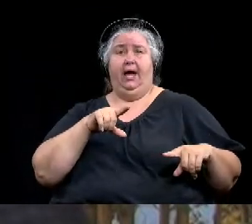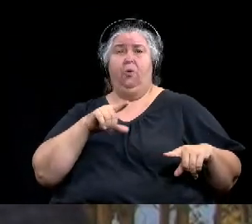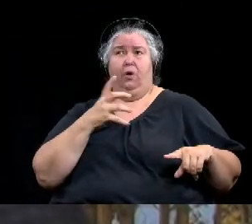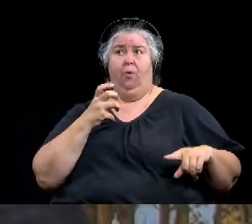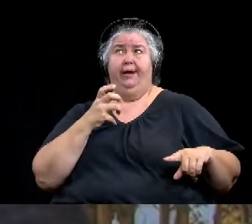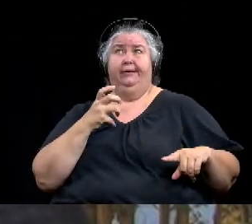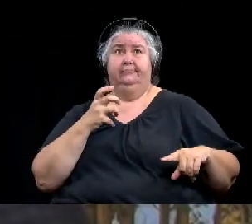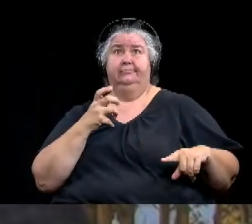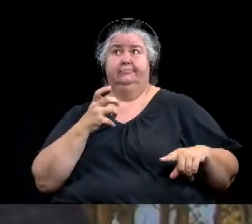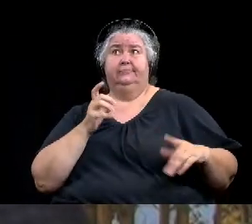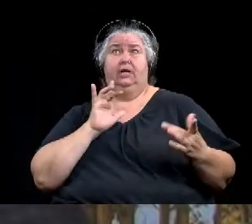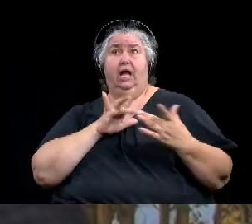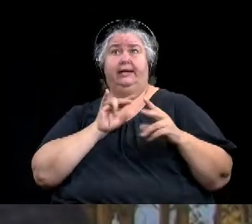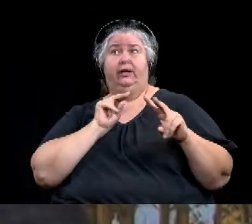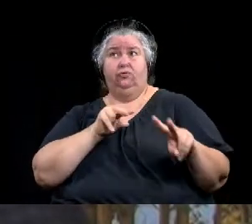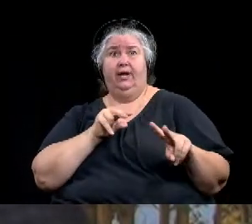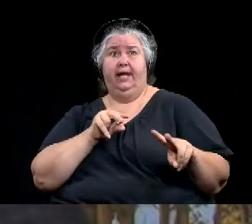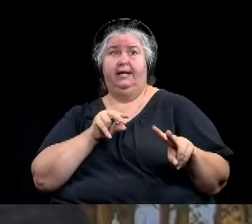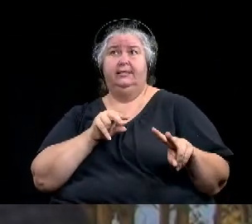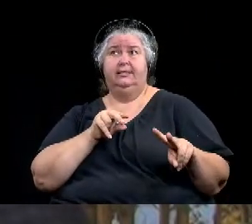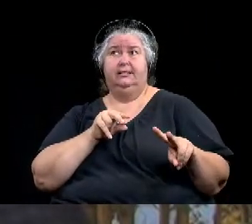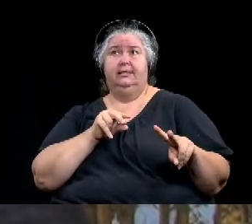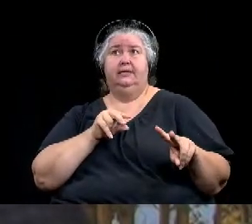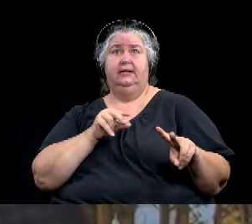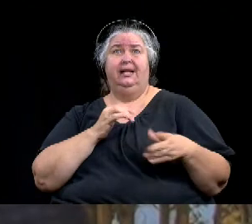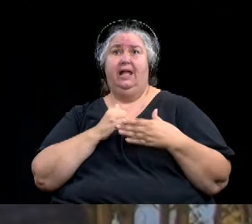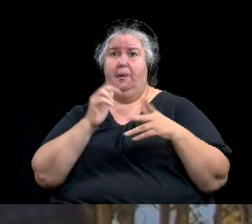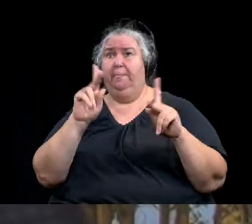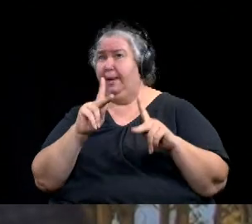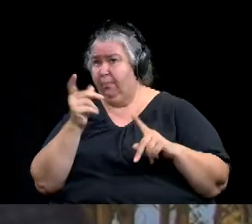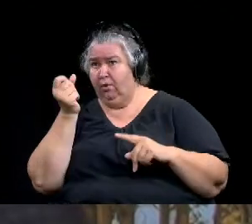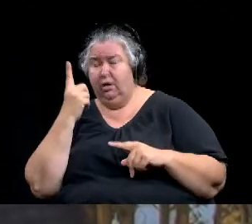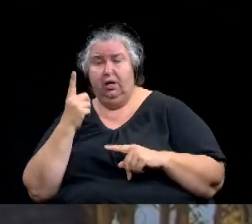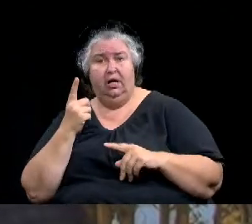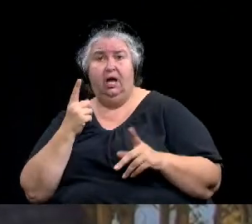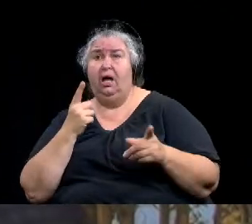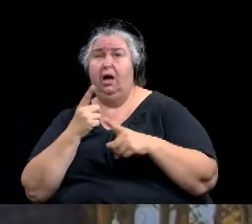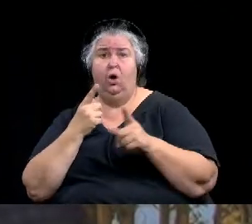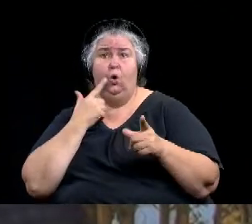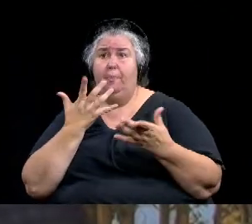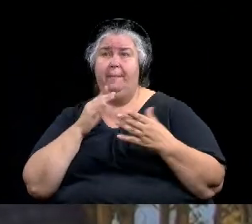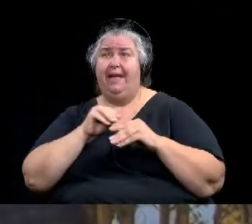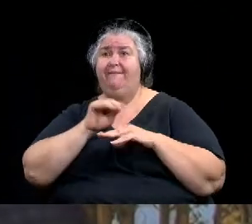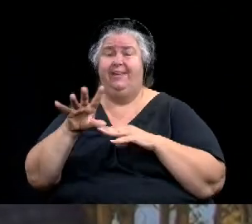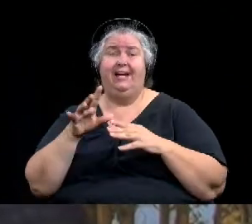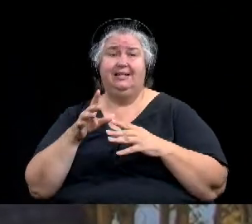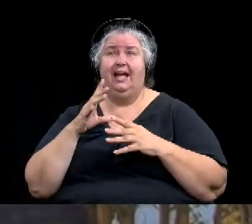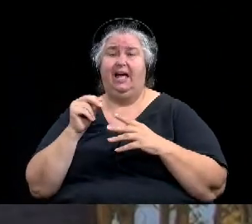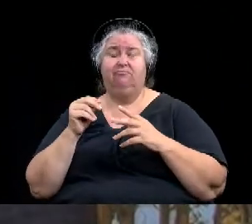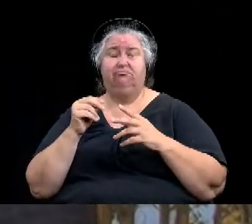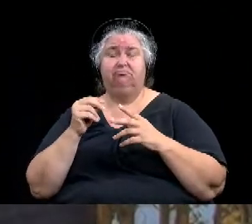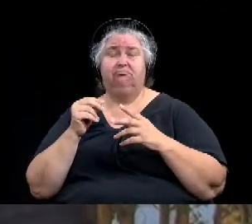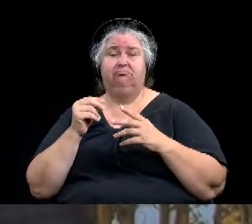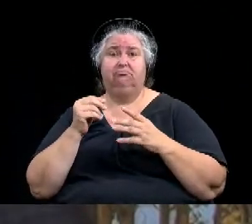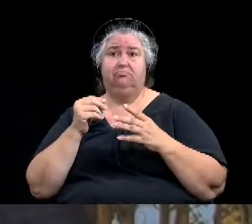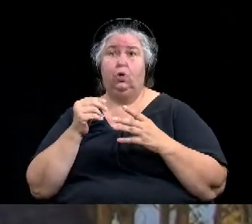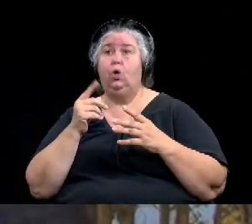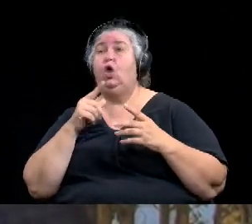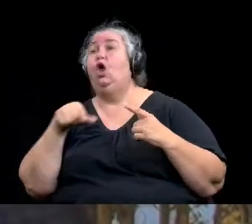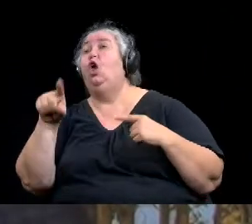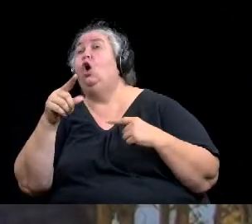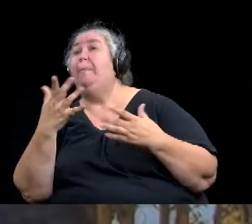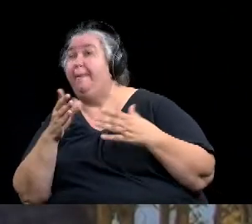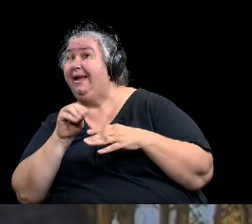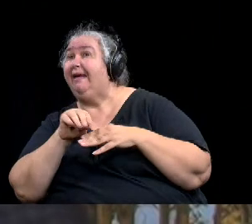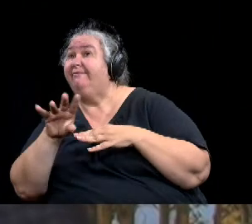to contact trace and help people understand who they may have infected and let the people that may have been affected